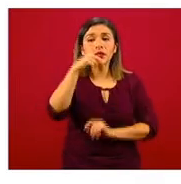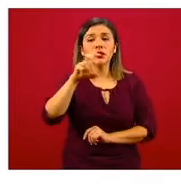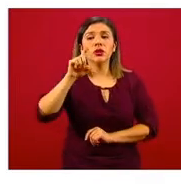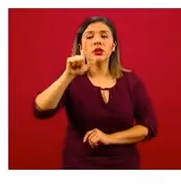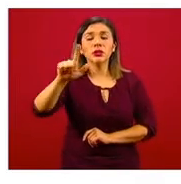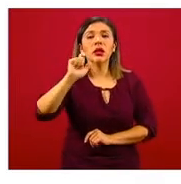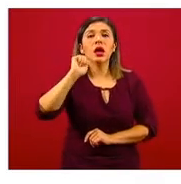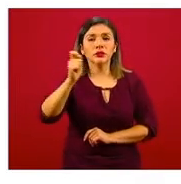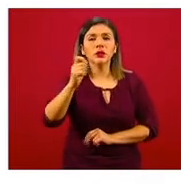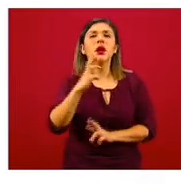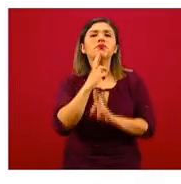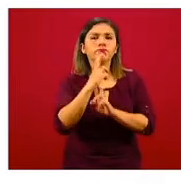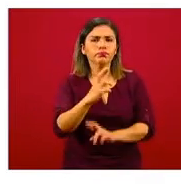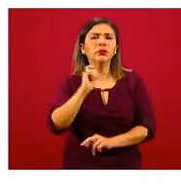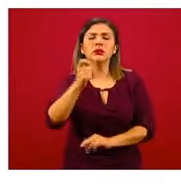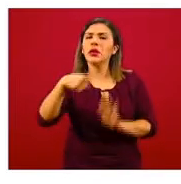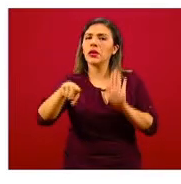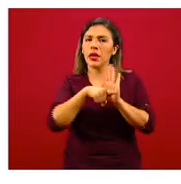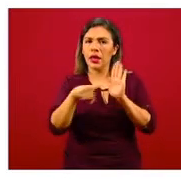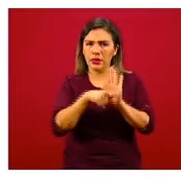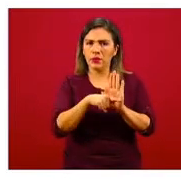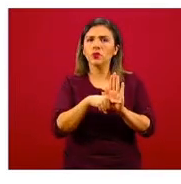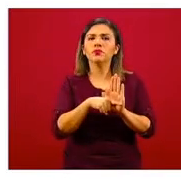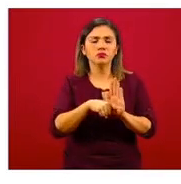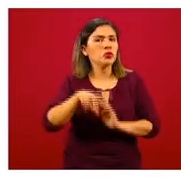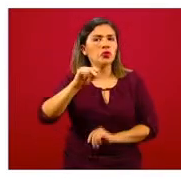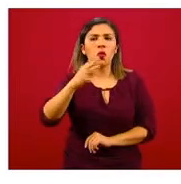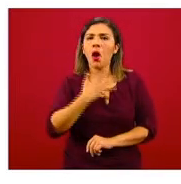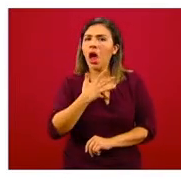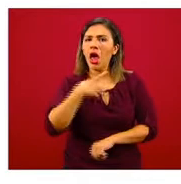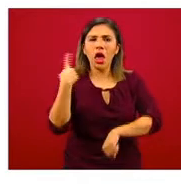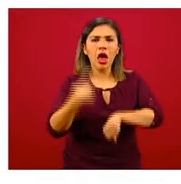215,656 tested people, out of which